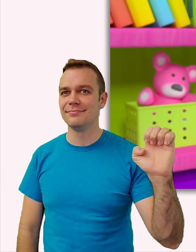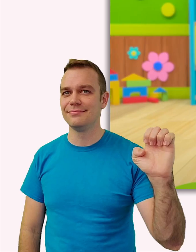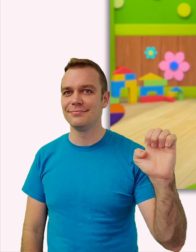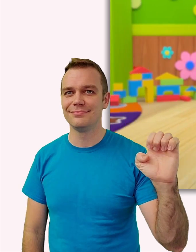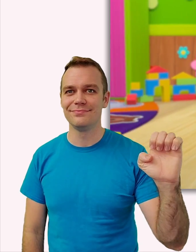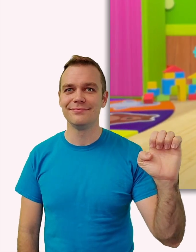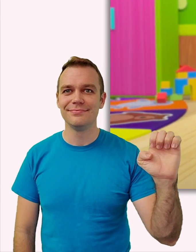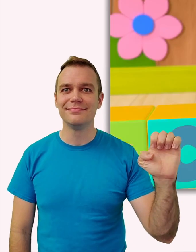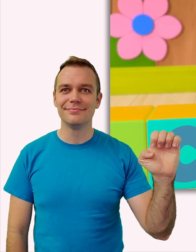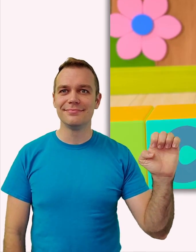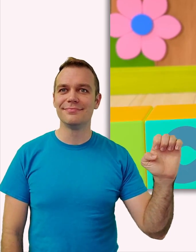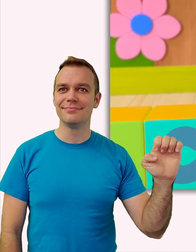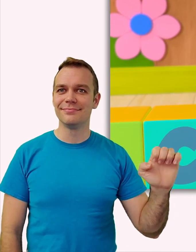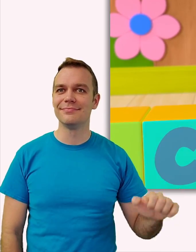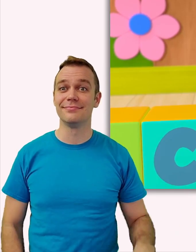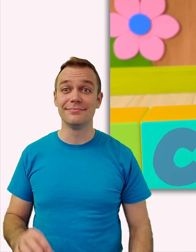E